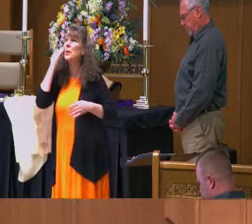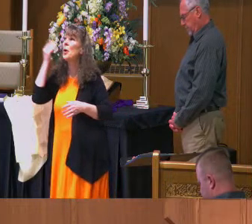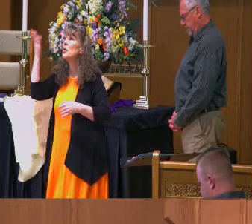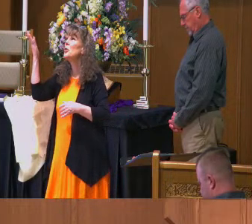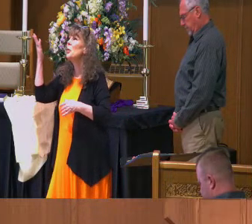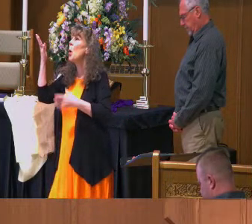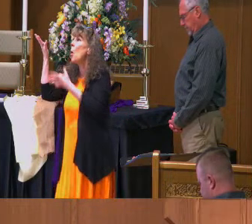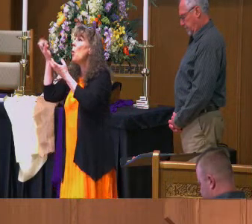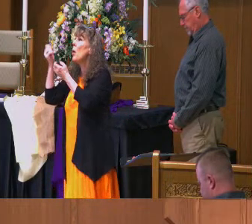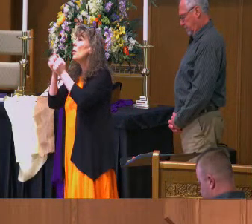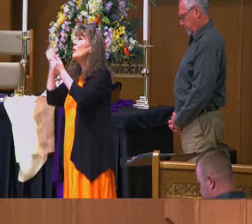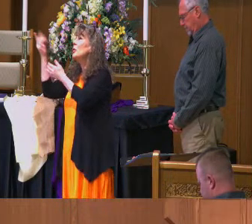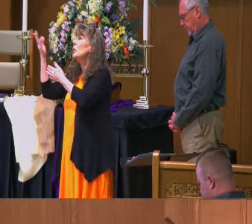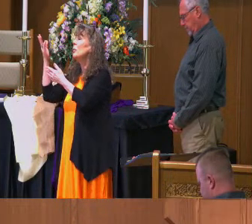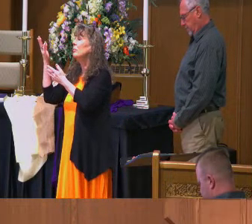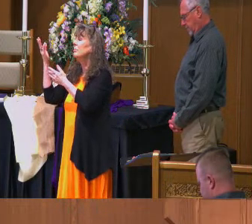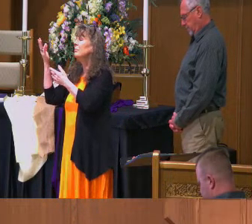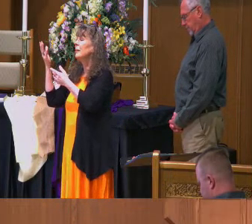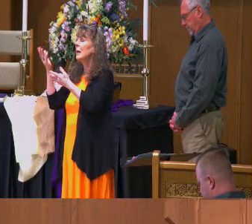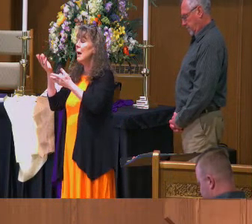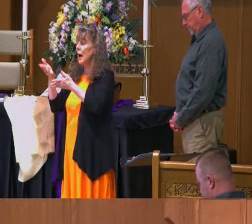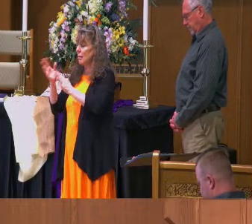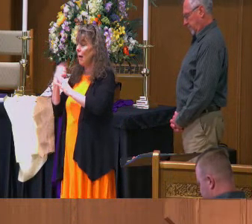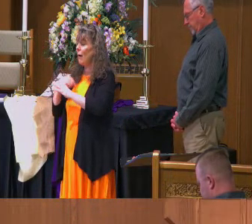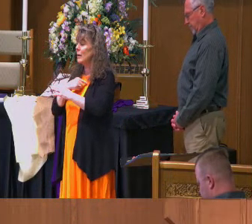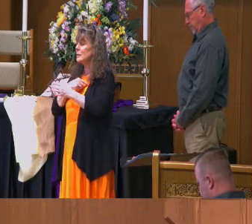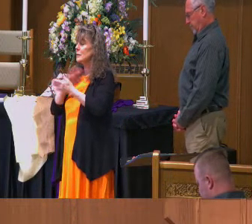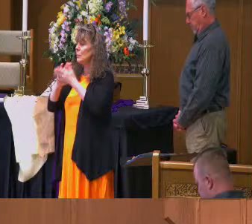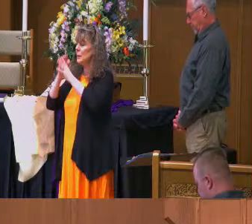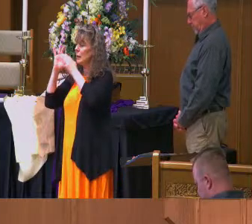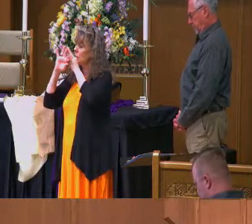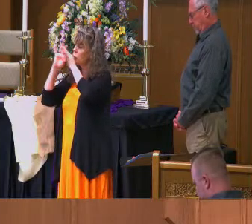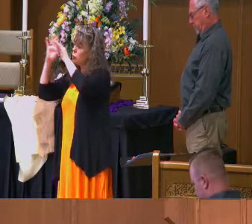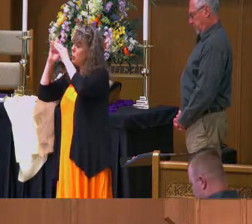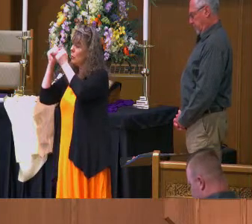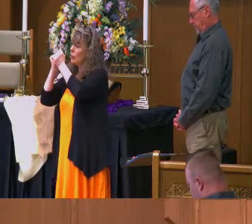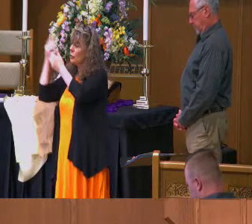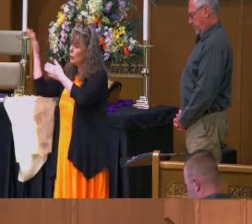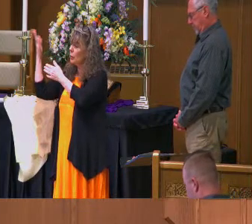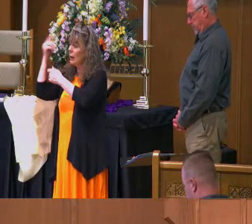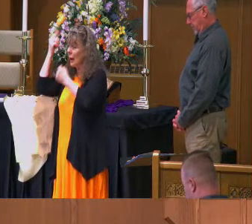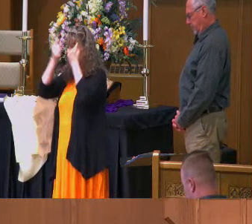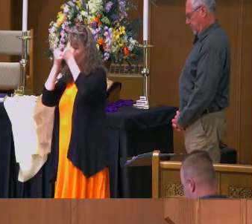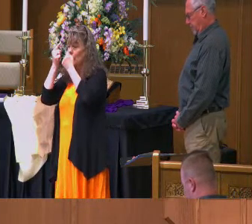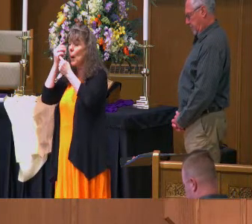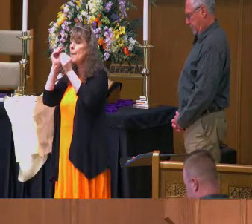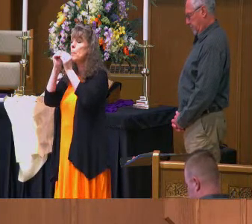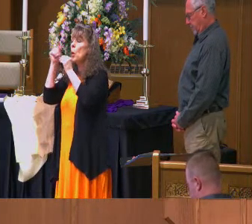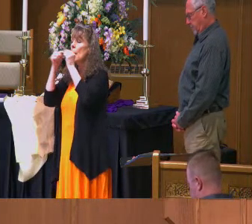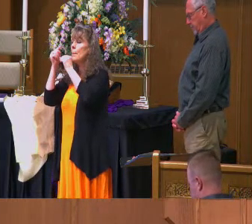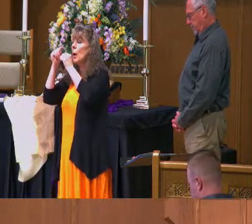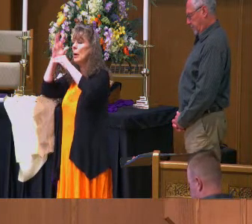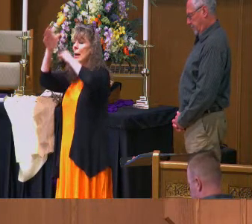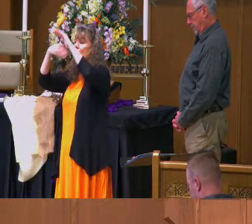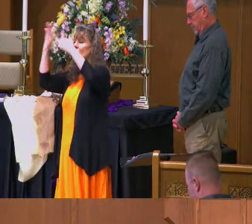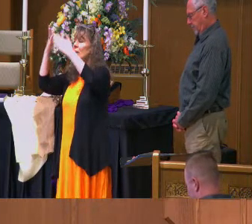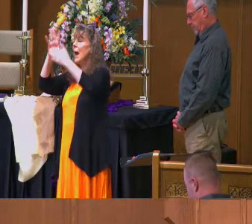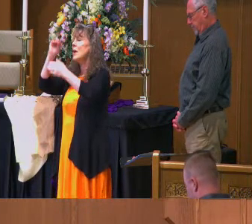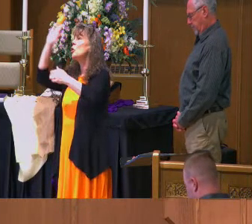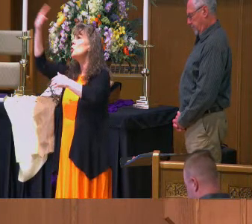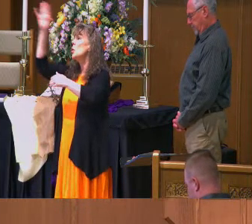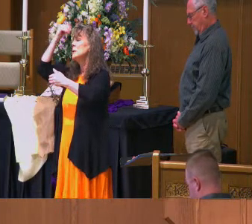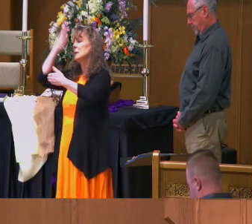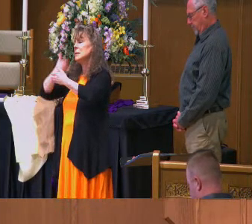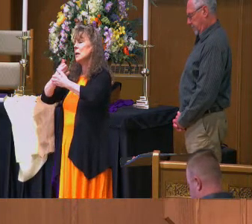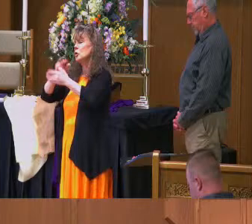well. Let us be known for wanting heaven. Help us to think more about heaven and your son's glory. We ask all